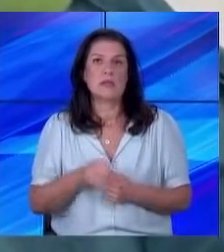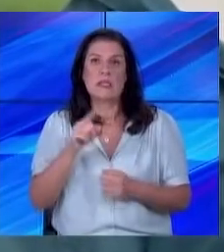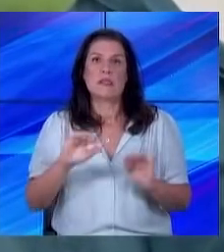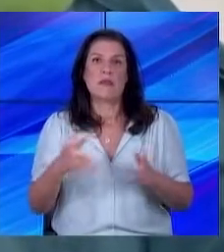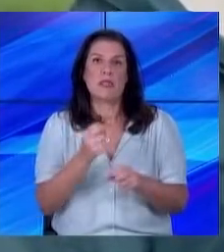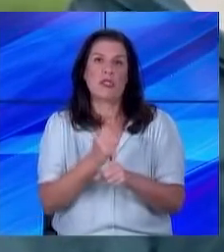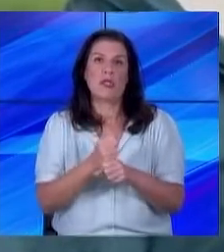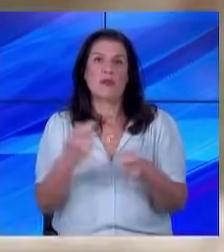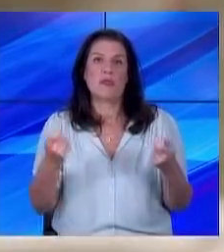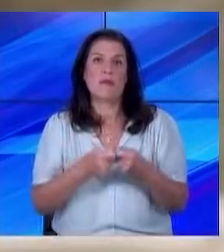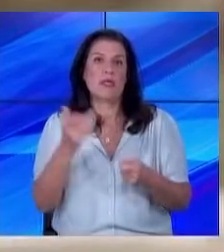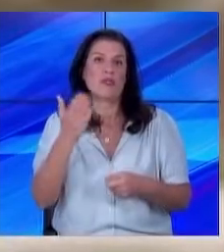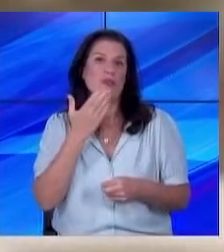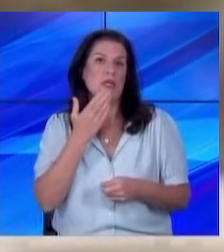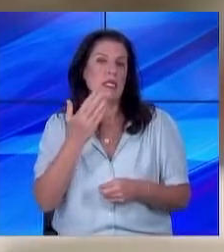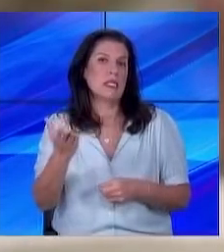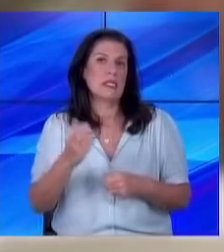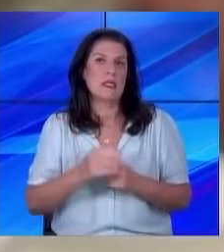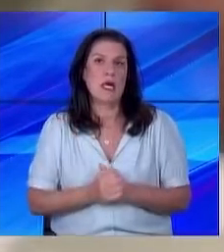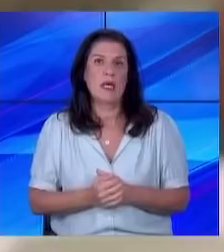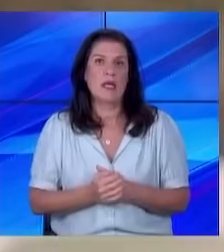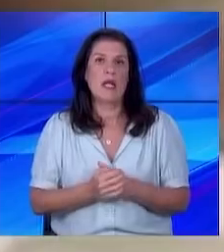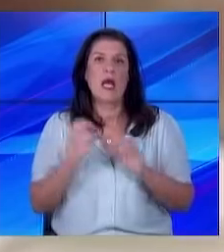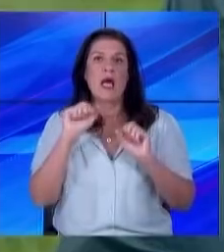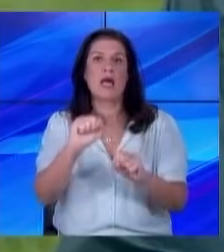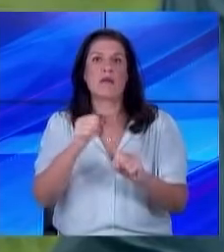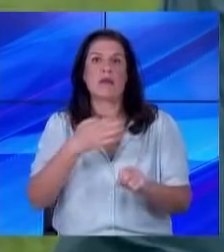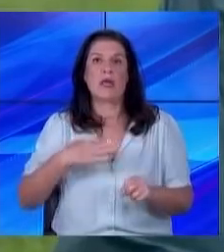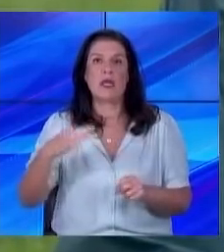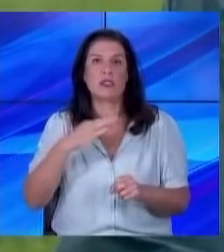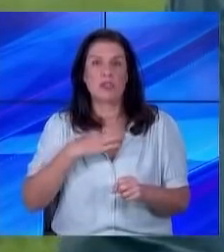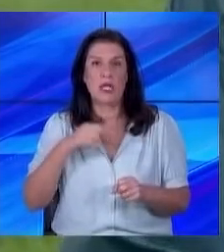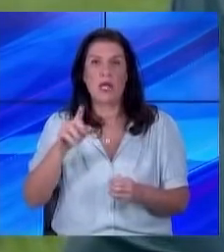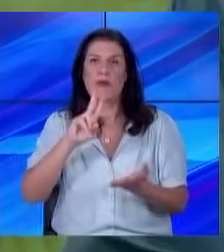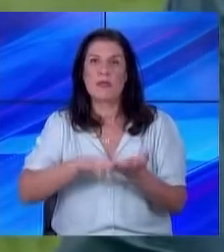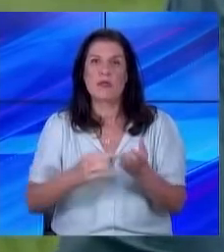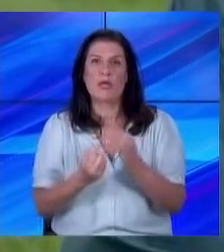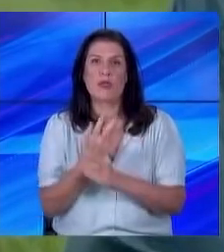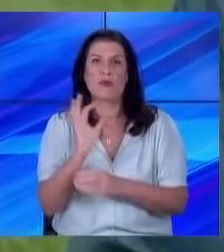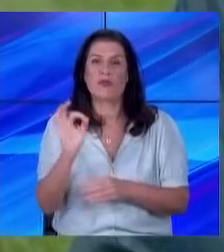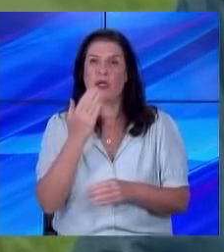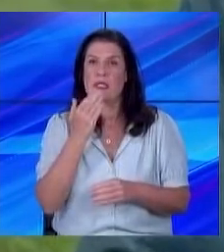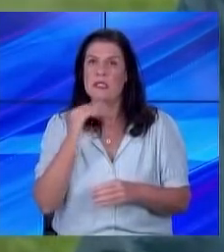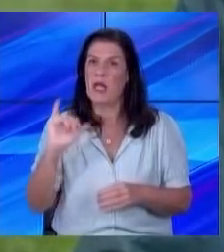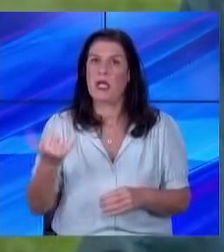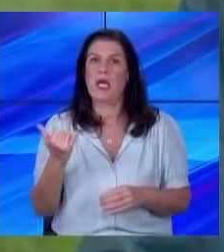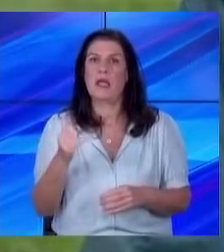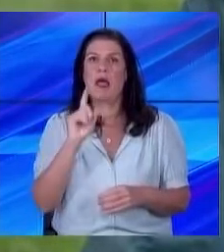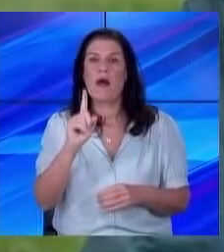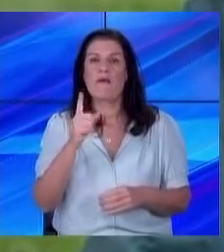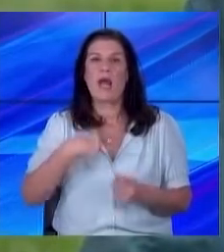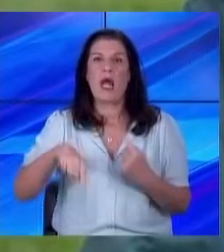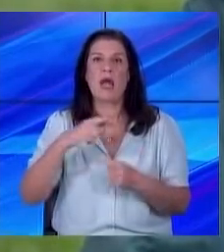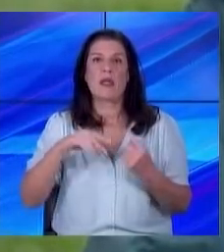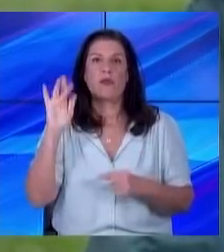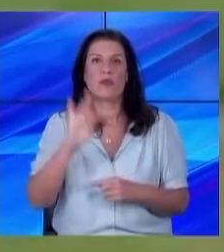in terms of Israel. We hugely support Israel's right to exist, but we are against a